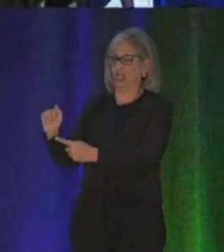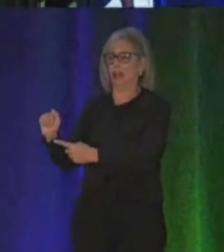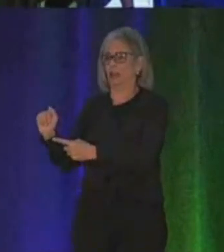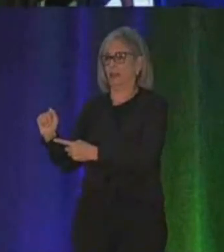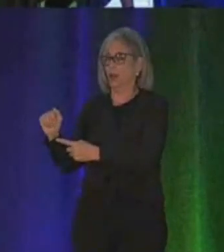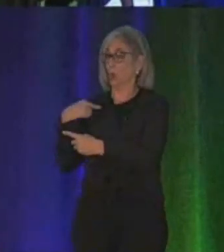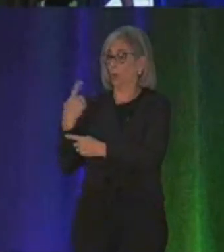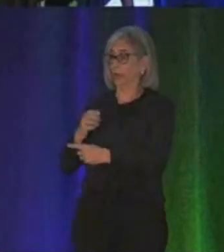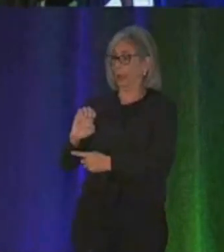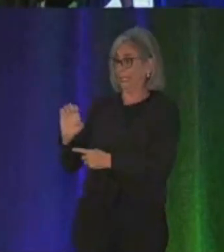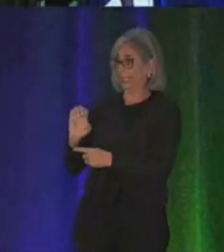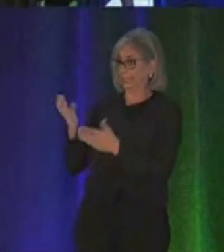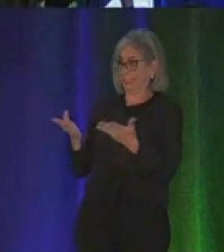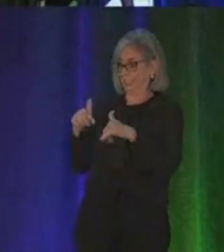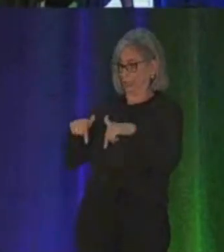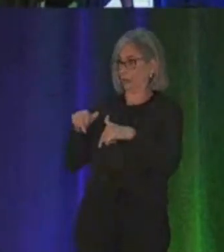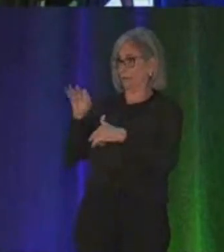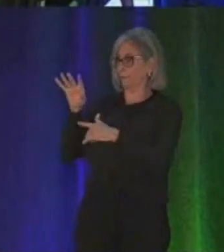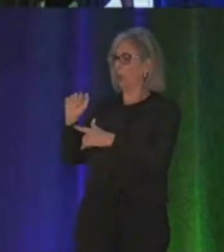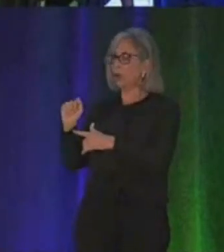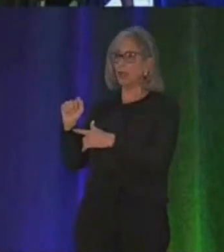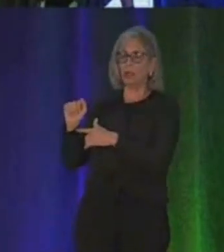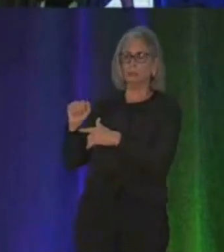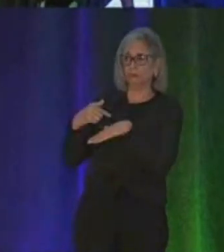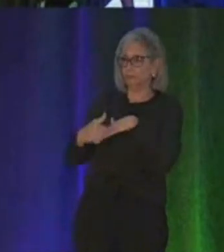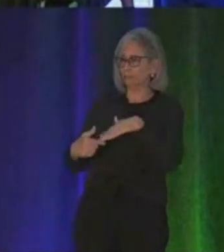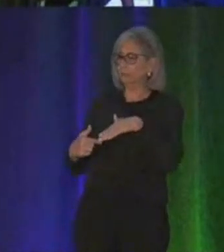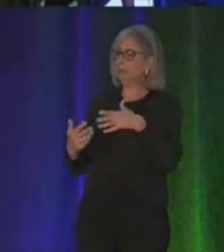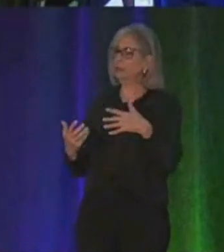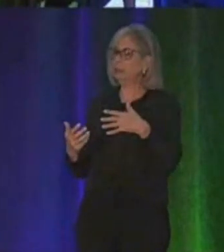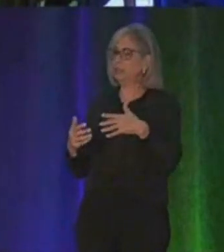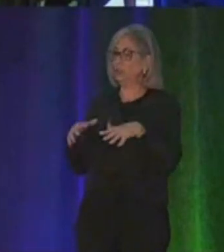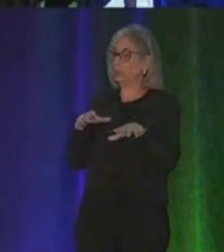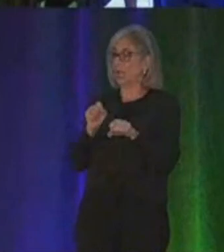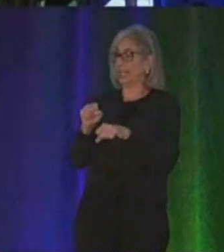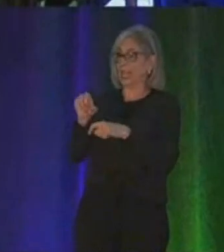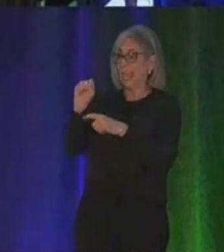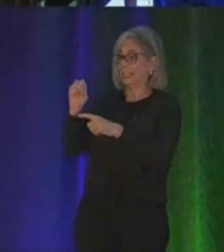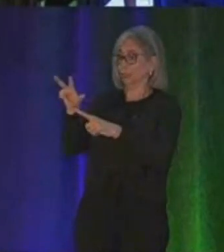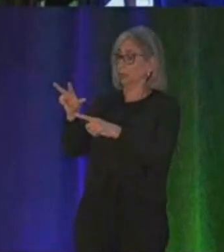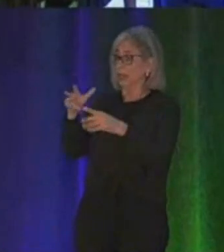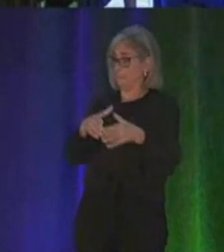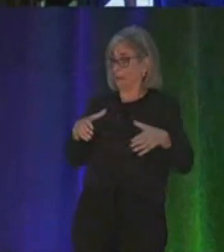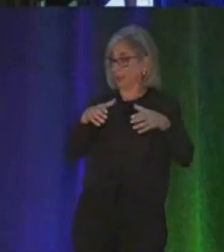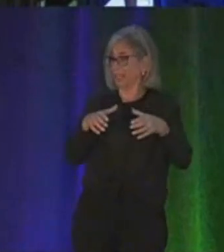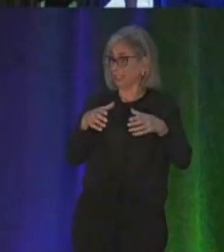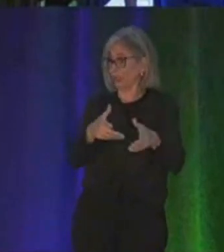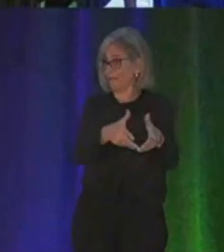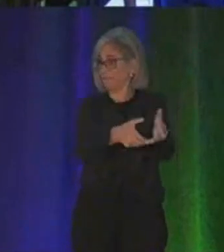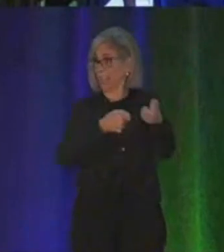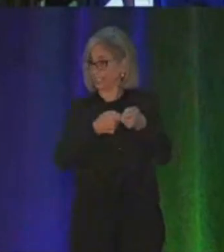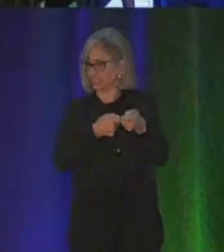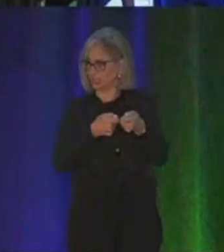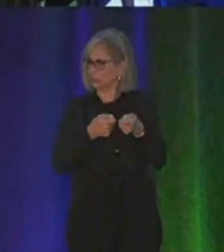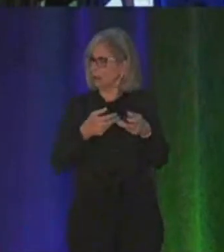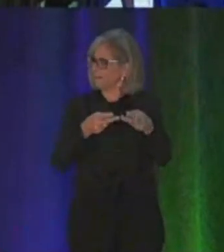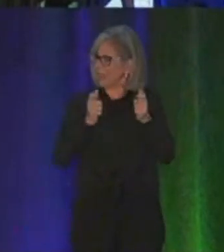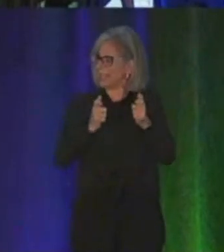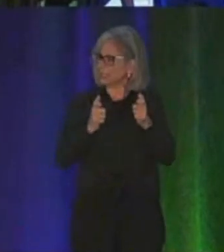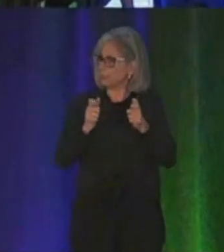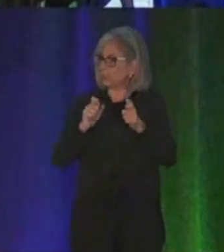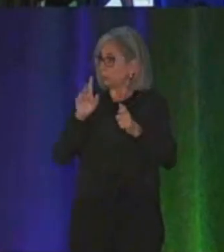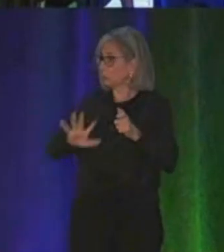we're all on the East Coast right now. You fetch a file from the S3 bucket. It's probably going to be pretty fast. People around the world, it's going